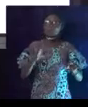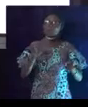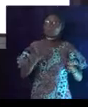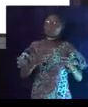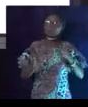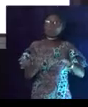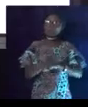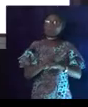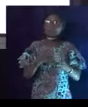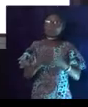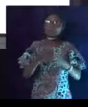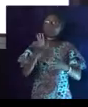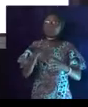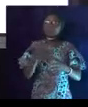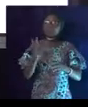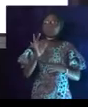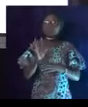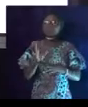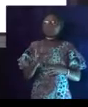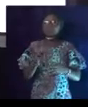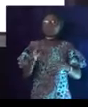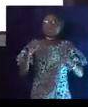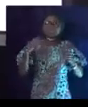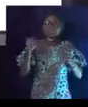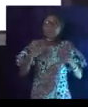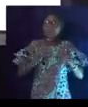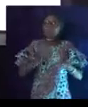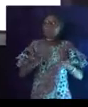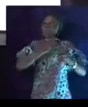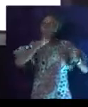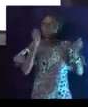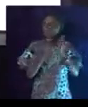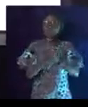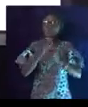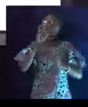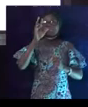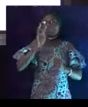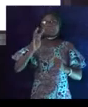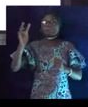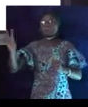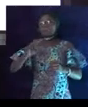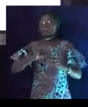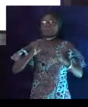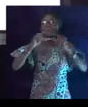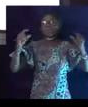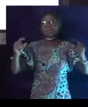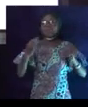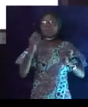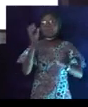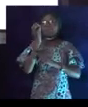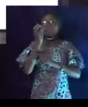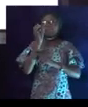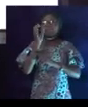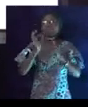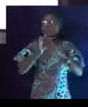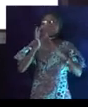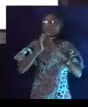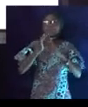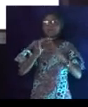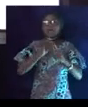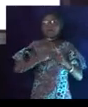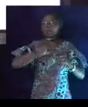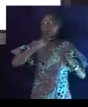We're going to write the equation that connects Fahrenheit and Celsius. And that is 1 unit of Fahrenheit is the same thing as 1 unit of Celsius.